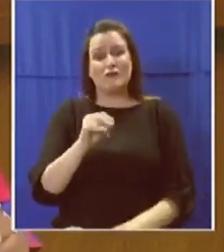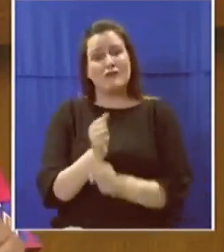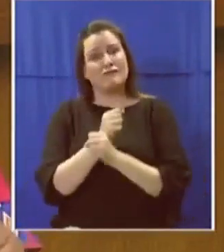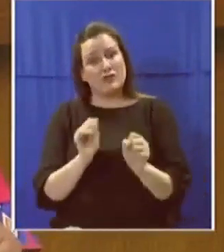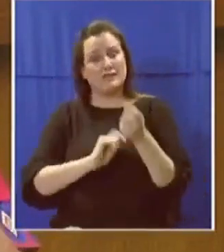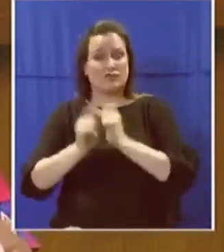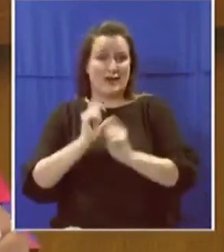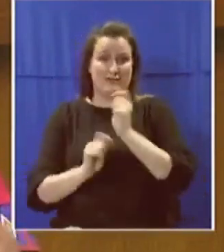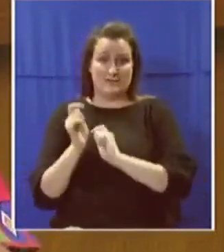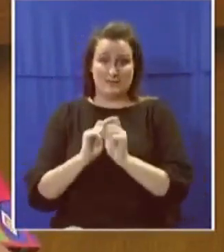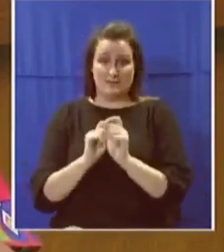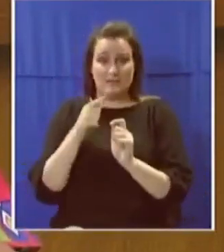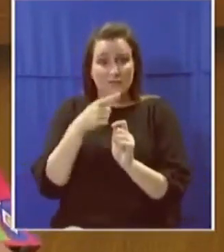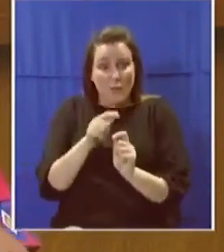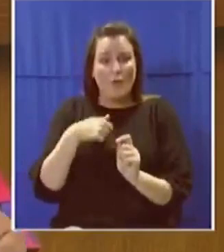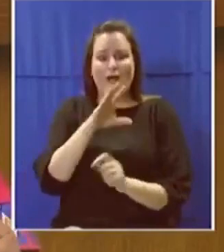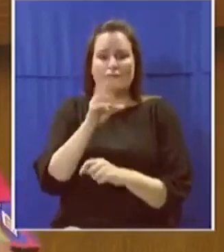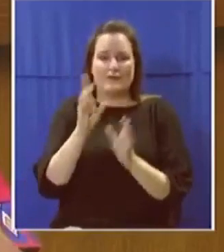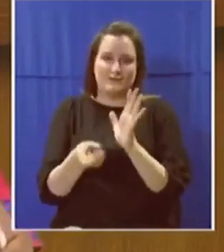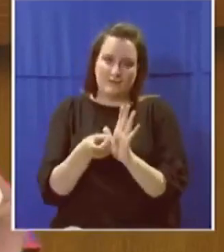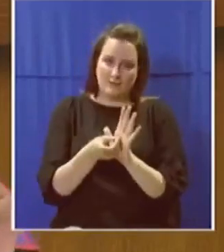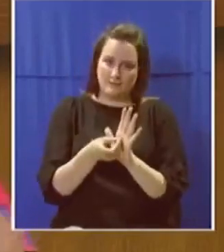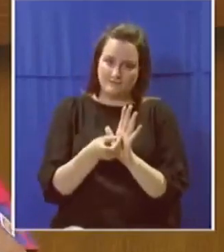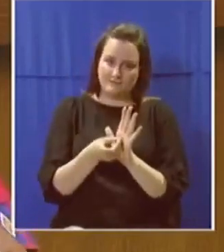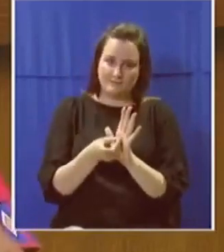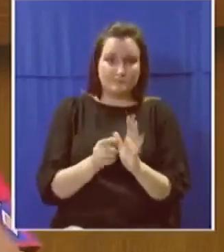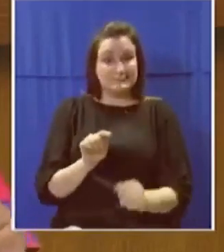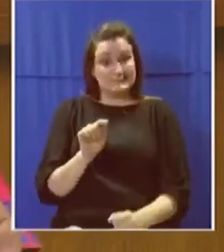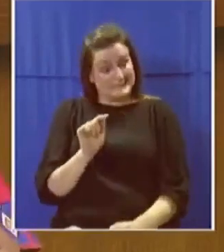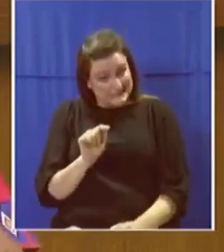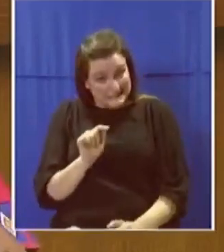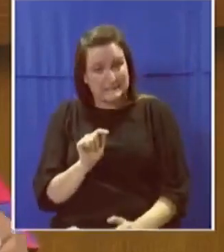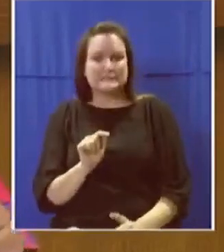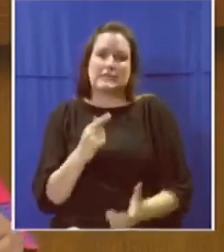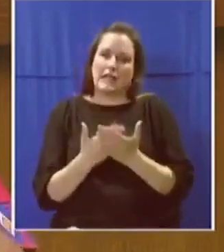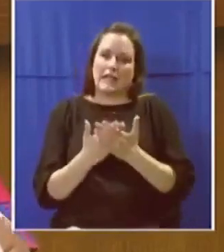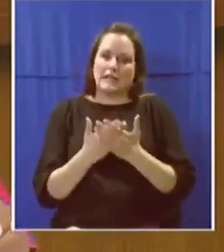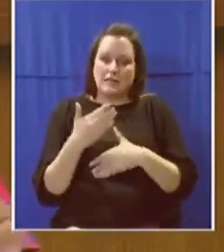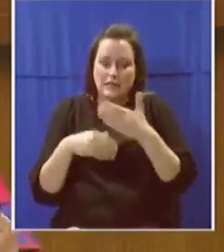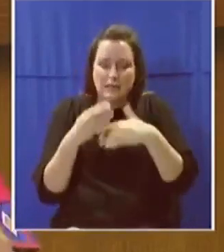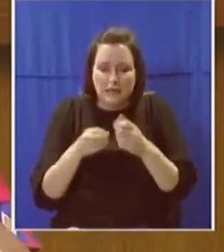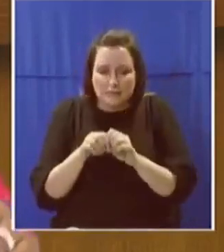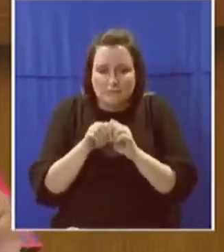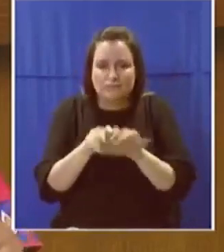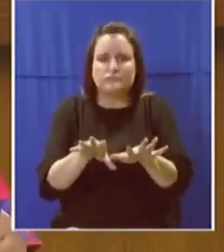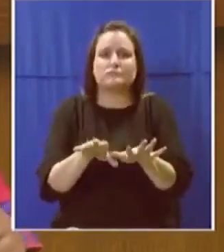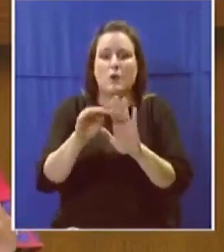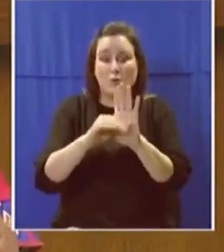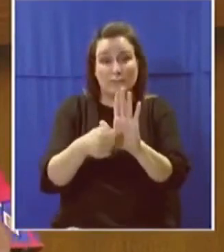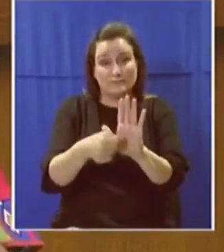used for the development of the continent and seen as a vehicle for a program of massive